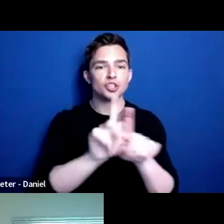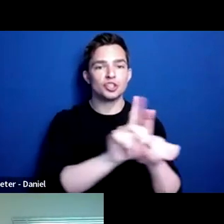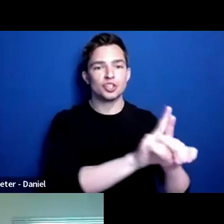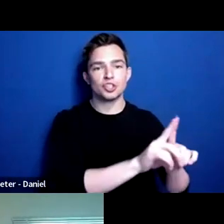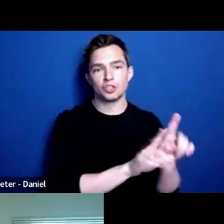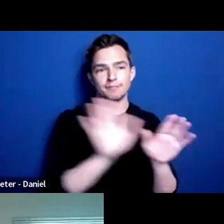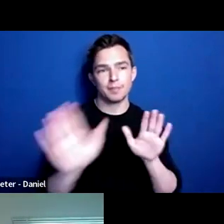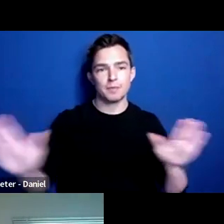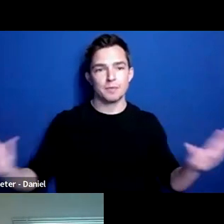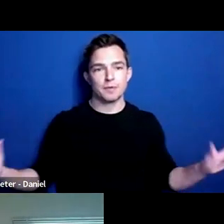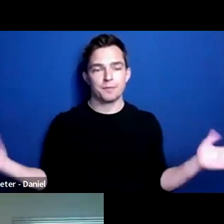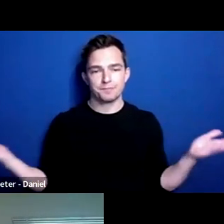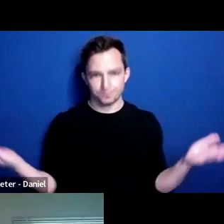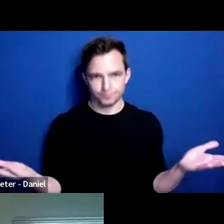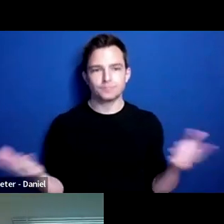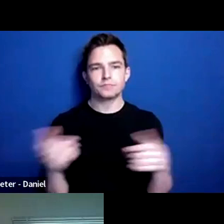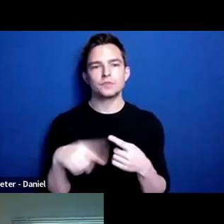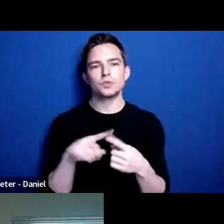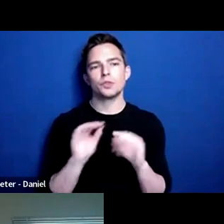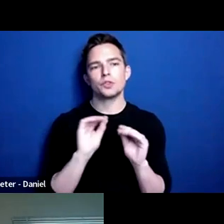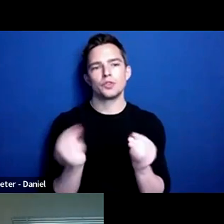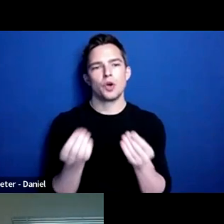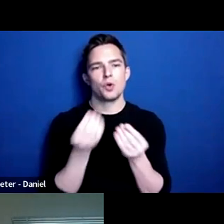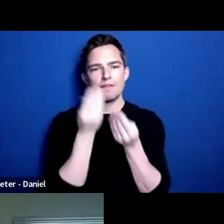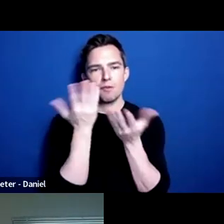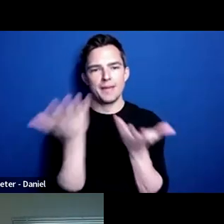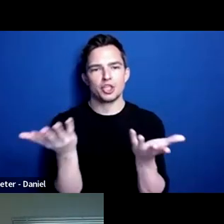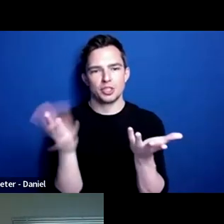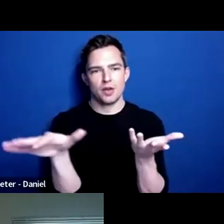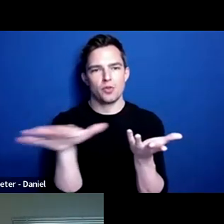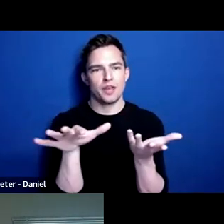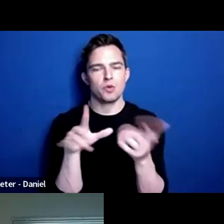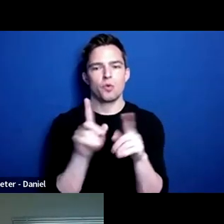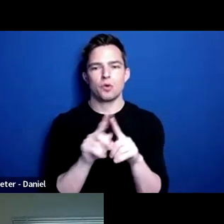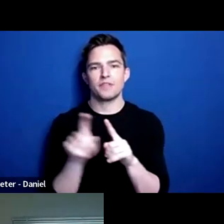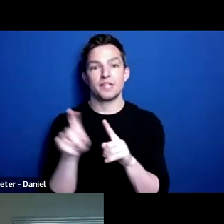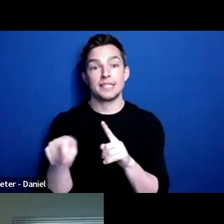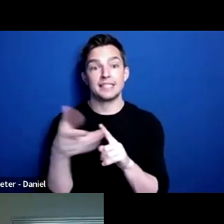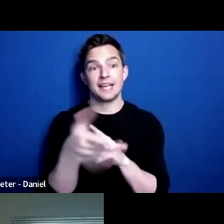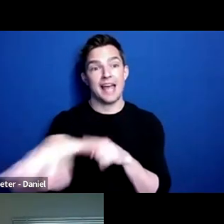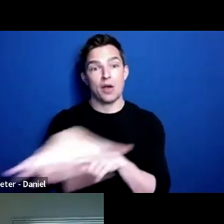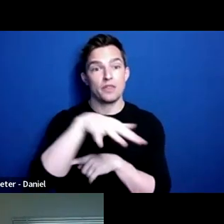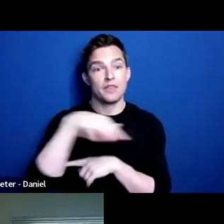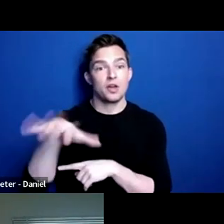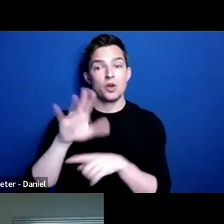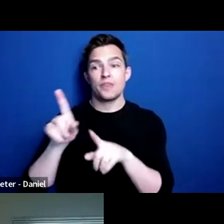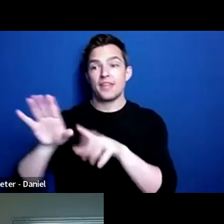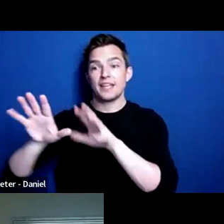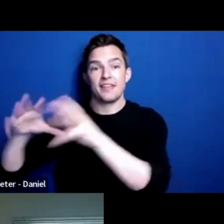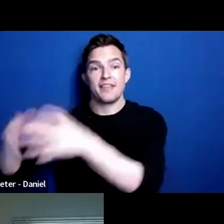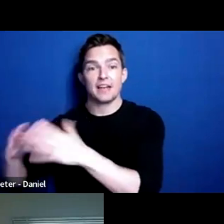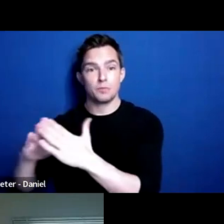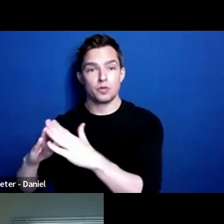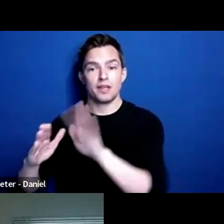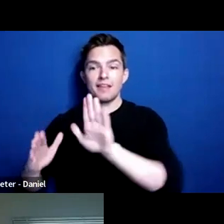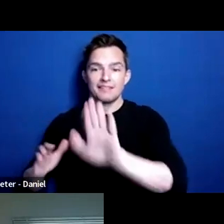ethnicities. So when there's no information out there of the different needs that exist in the different communities, then